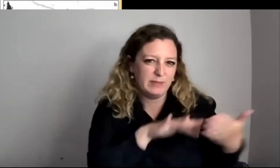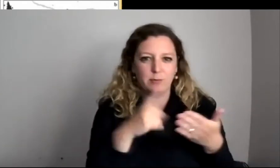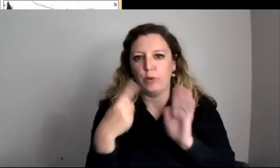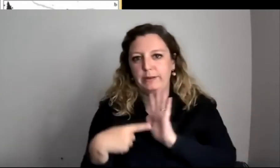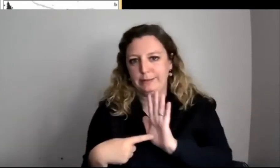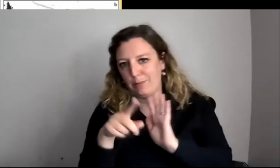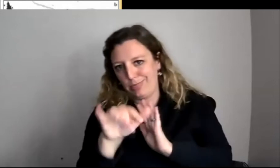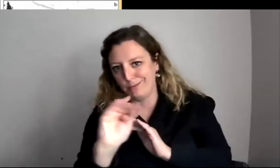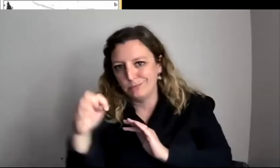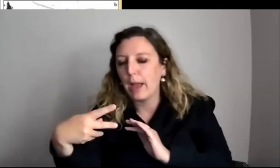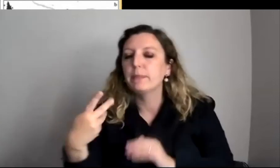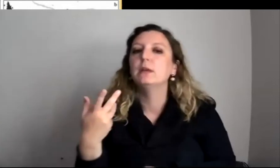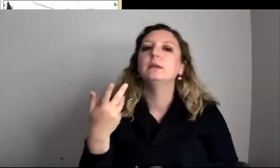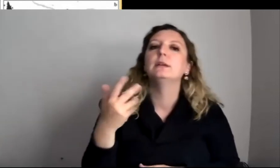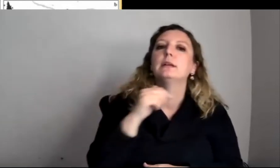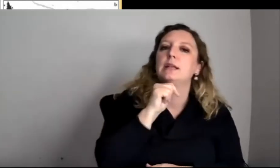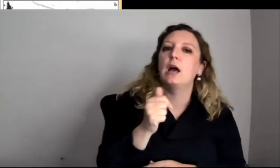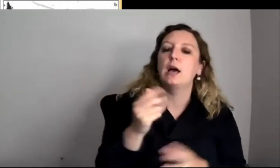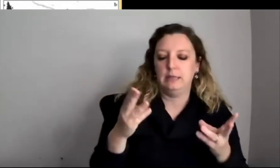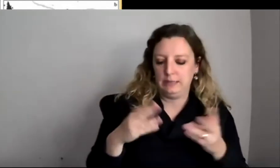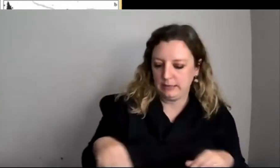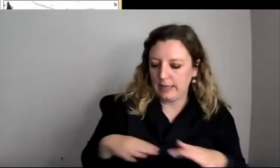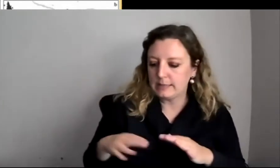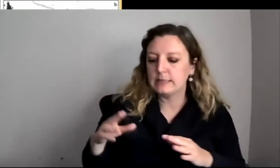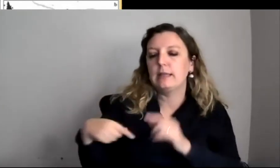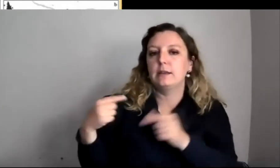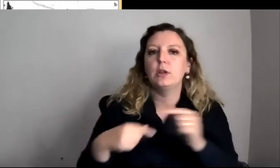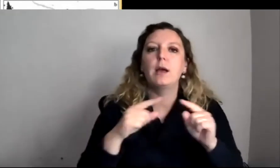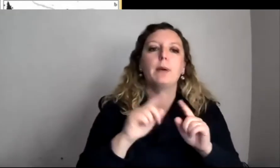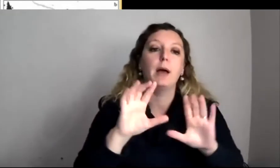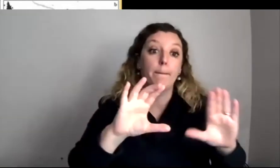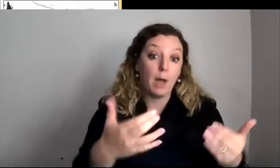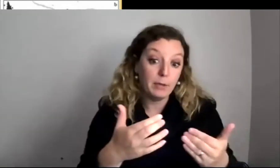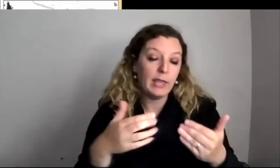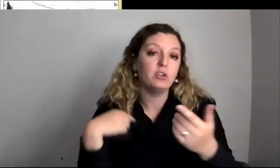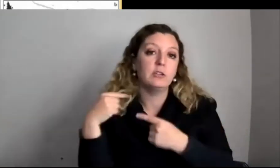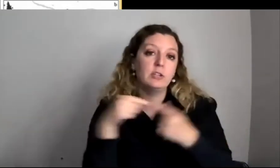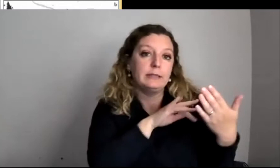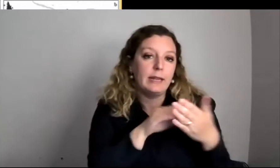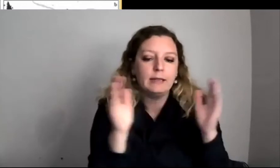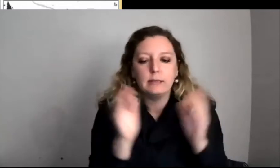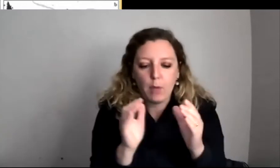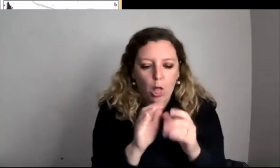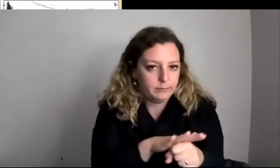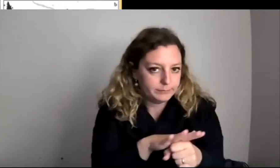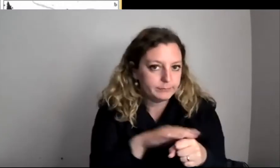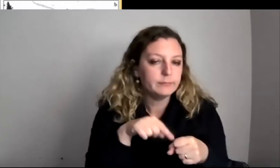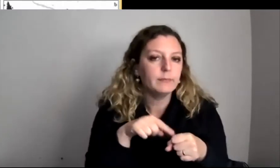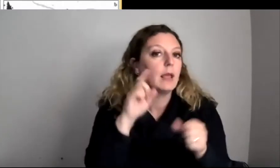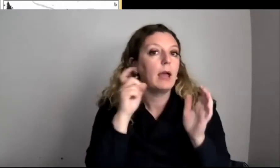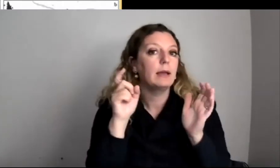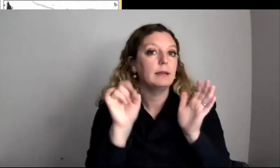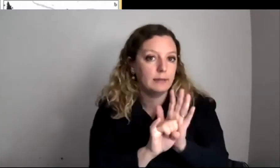examples where we did not landscape genetics, but population genetics study in this small forest fragment and